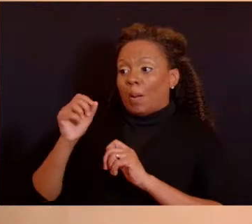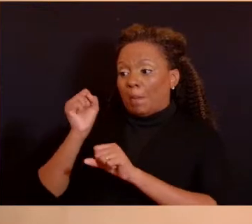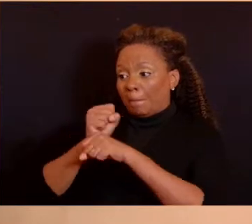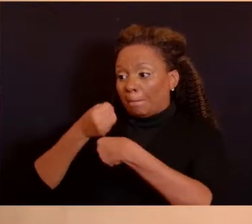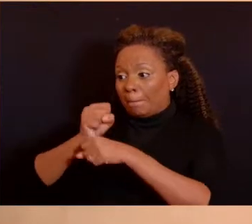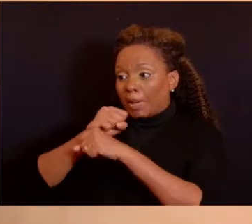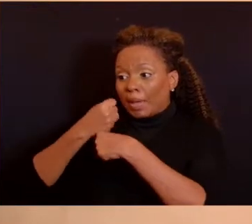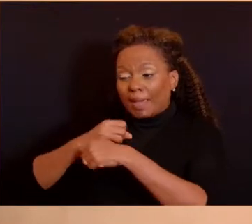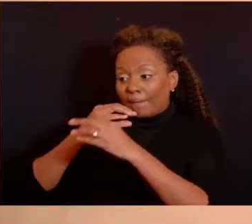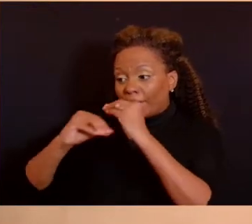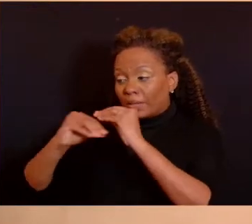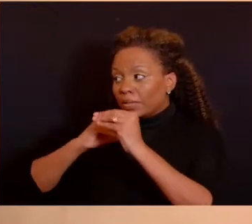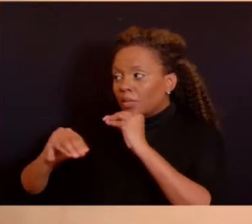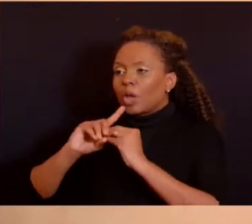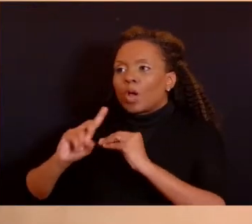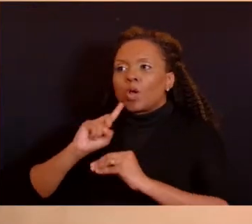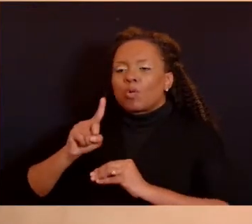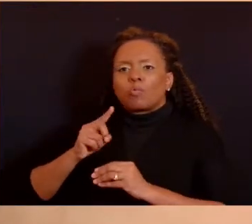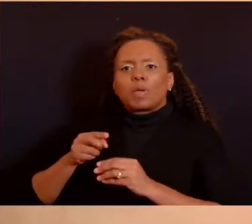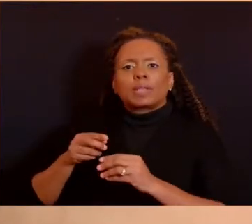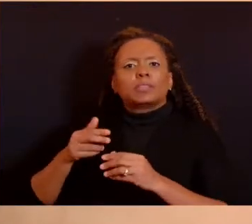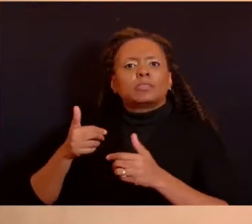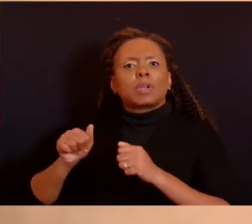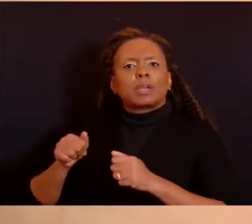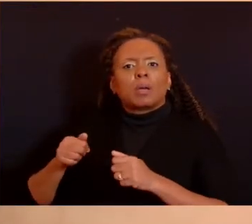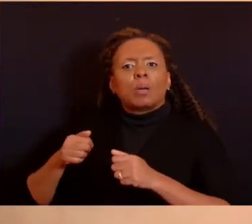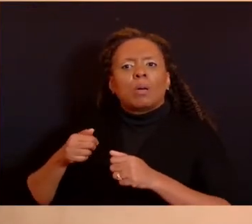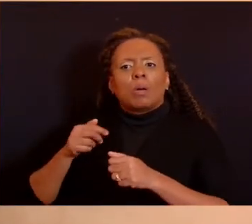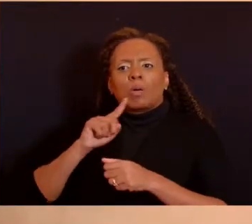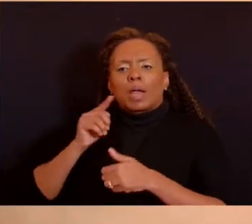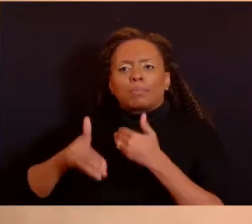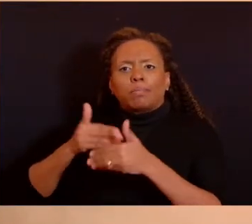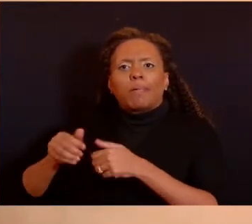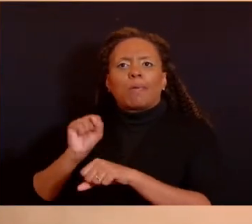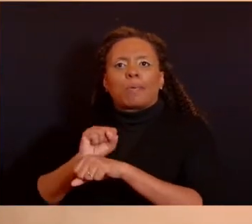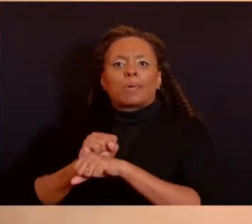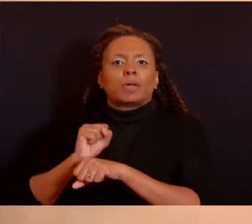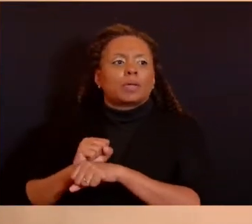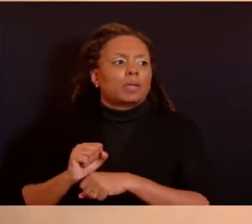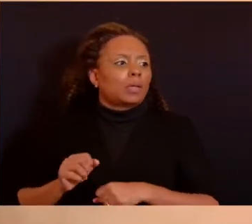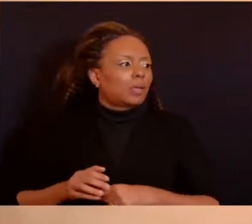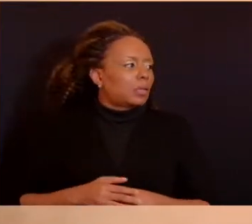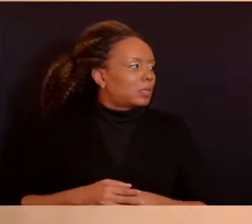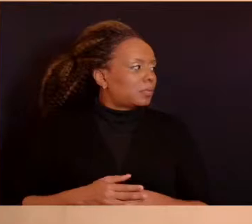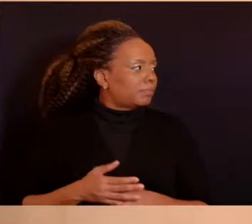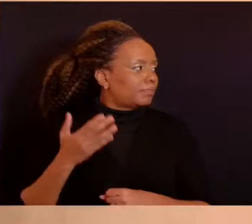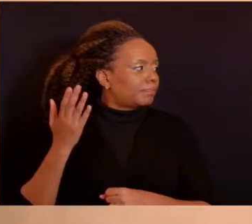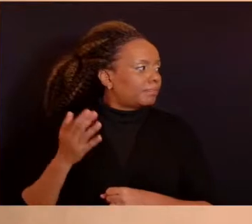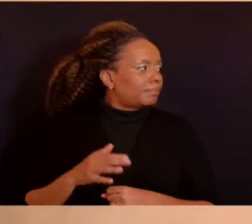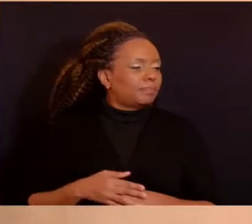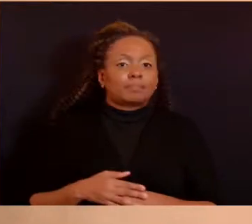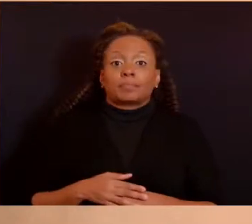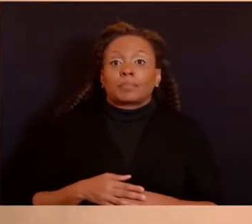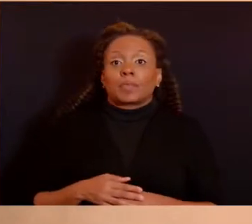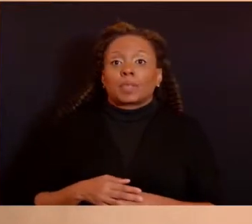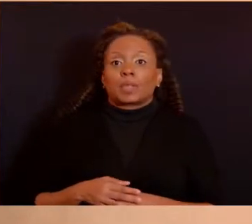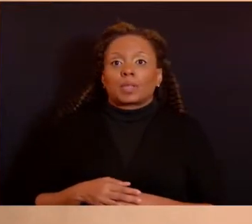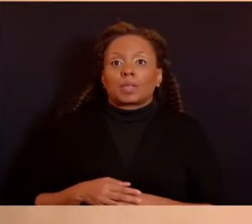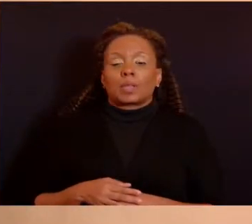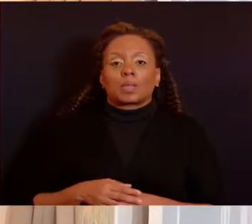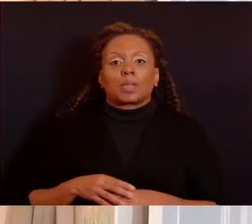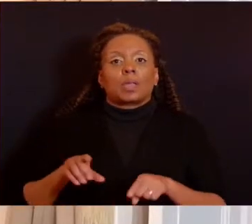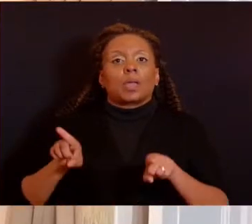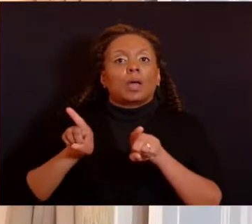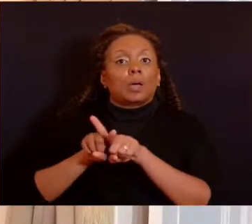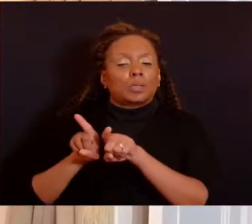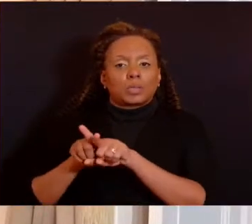clock to expedite the works in the shortest possible time. Thank you, Minister. Prime Minister? Perhaps what Ian wants to also say to you,